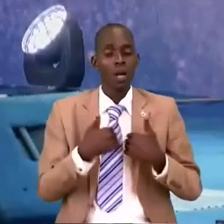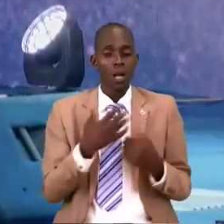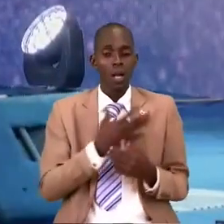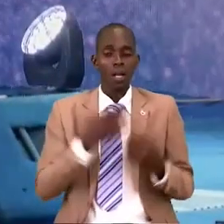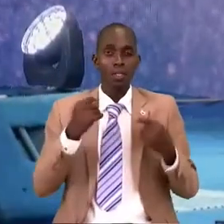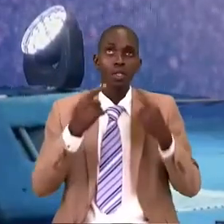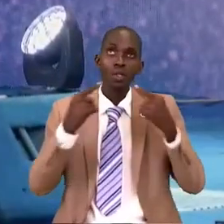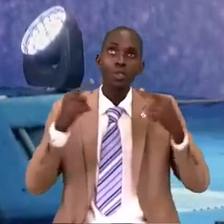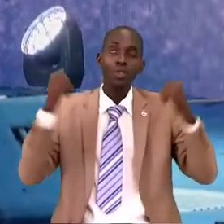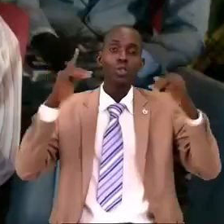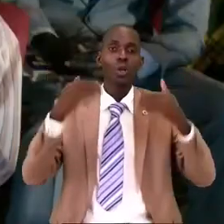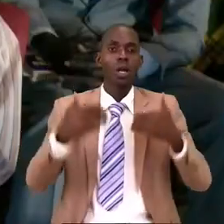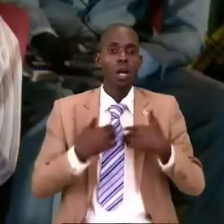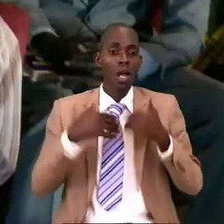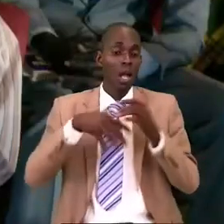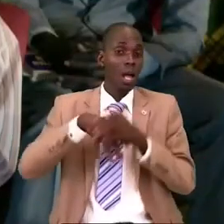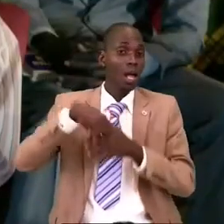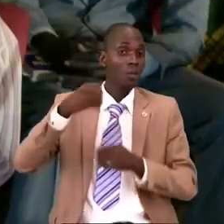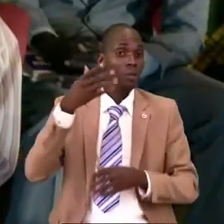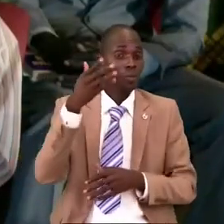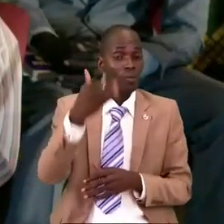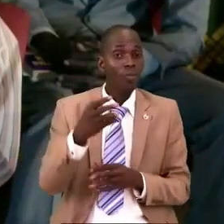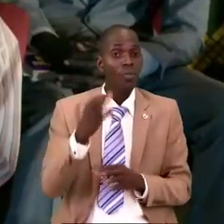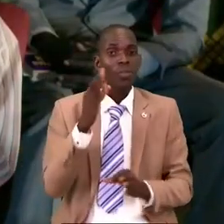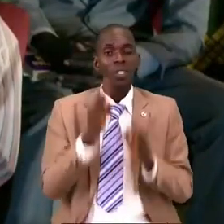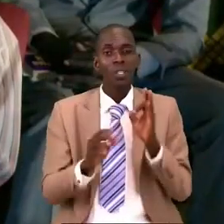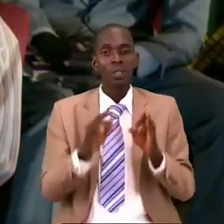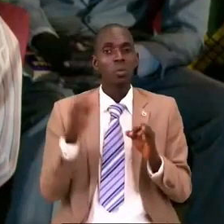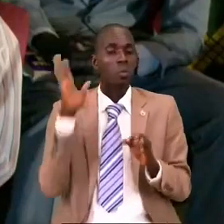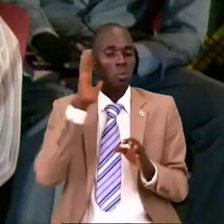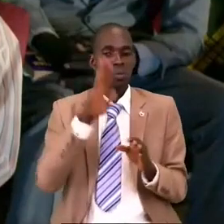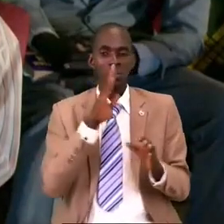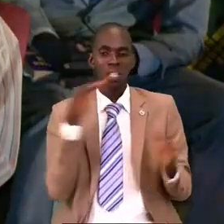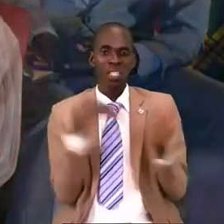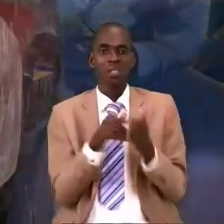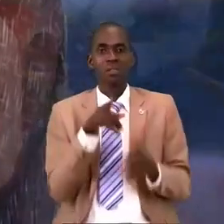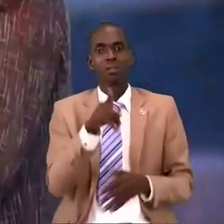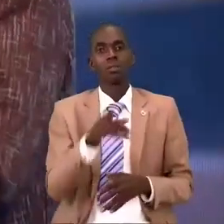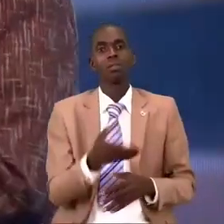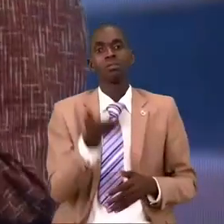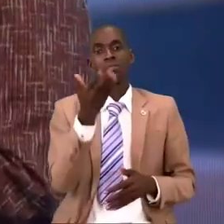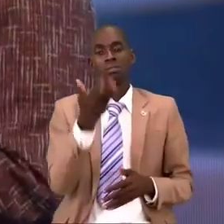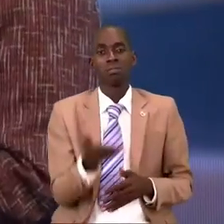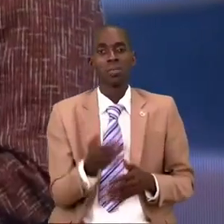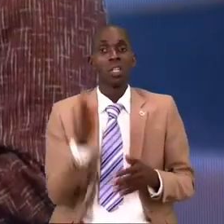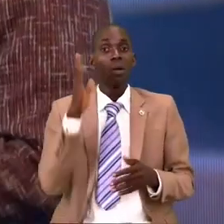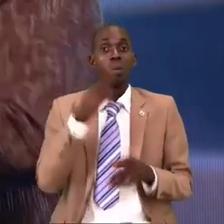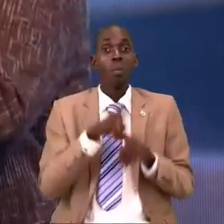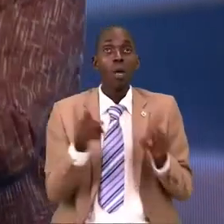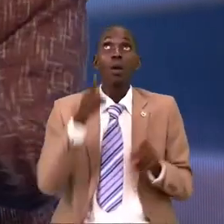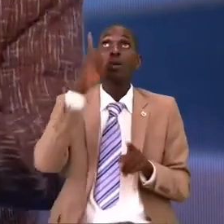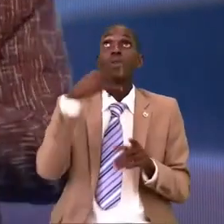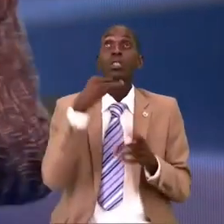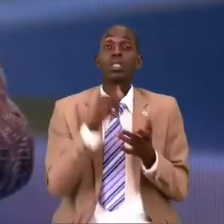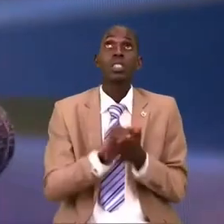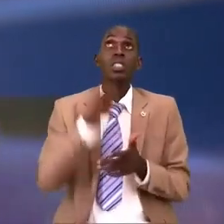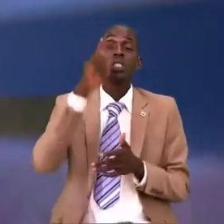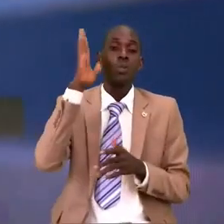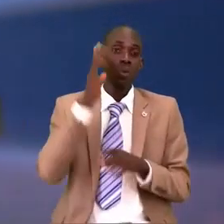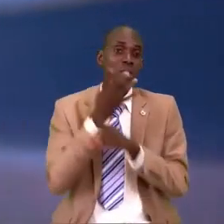from all the enemies. But there is an internal enemy. There